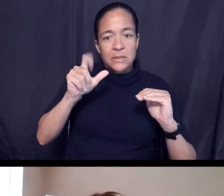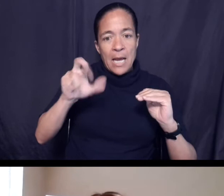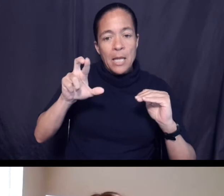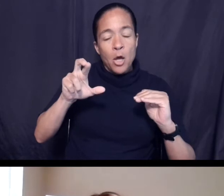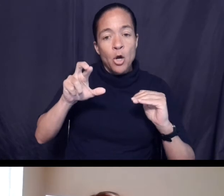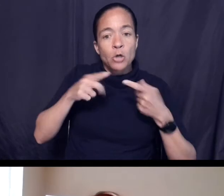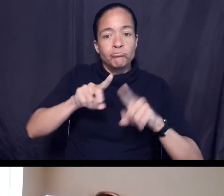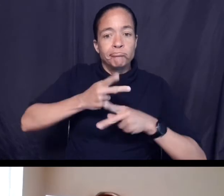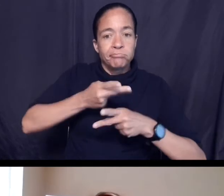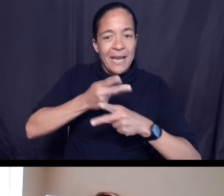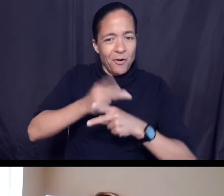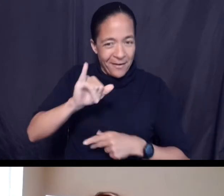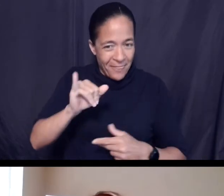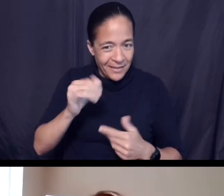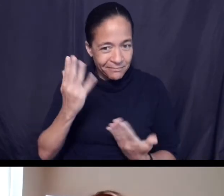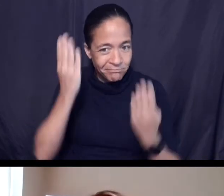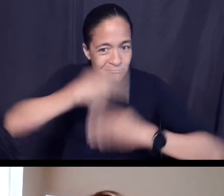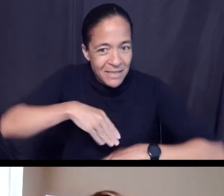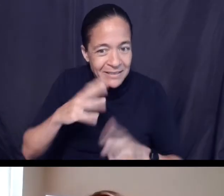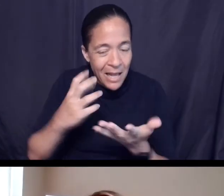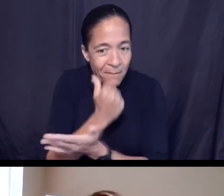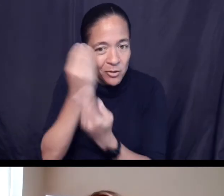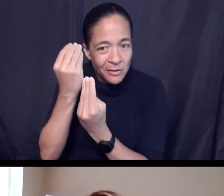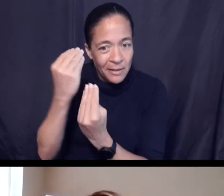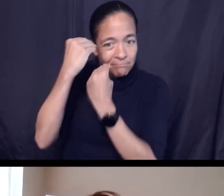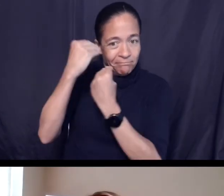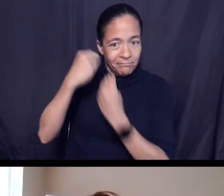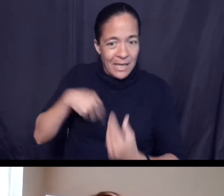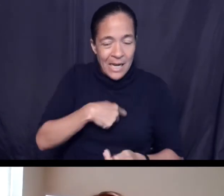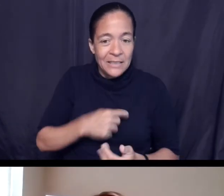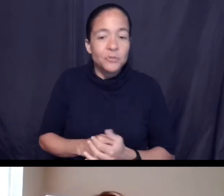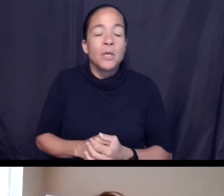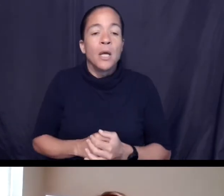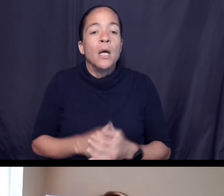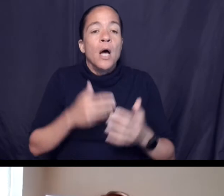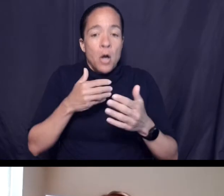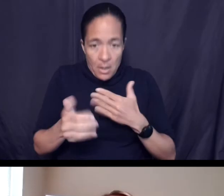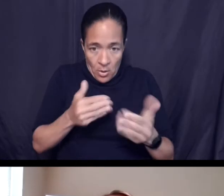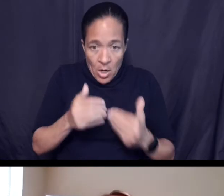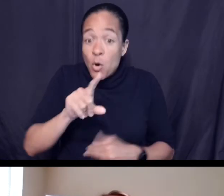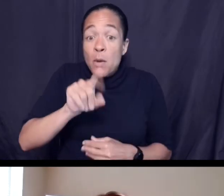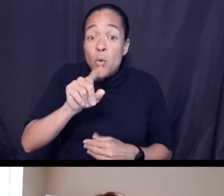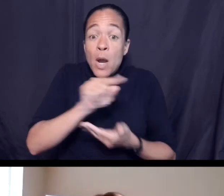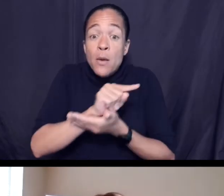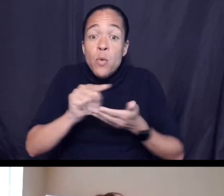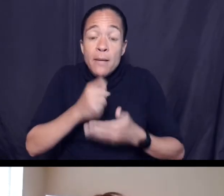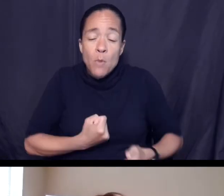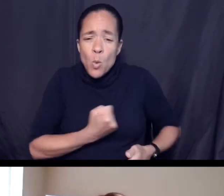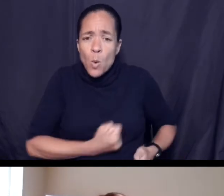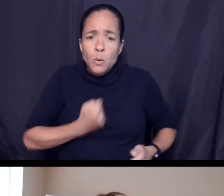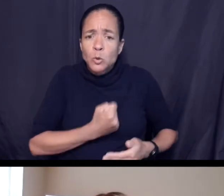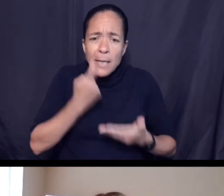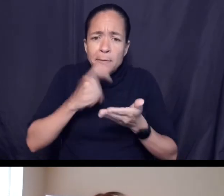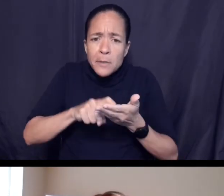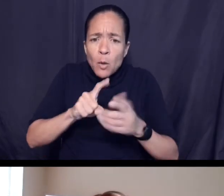missed opportunity in our case. And so we were at the 20-week ultrasound, and we saw some things on the ultrasound